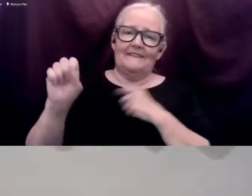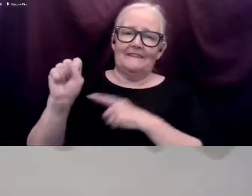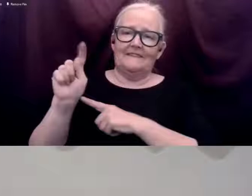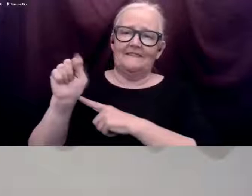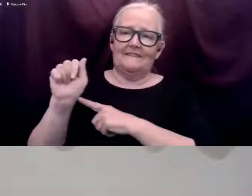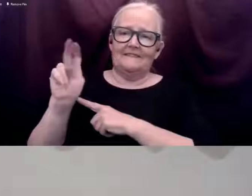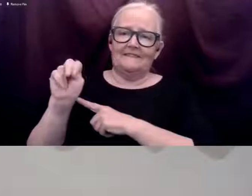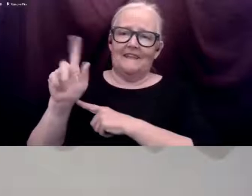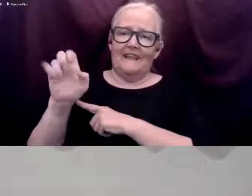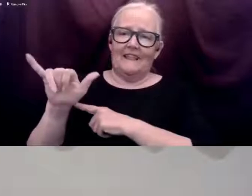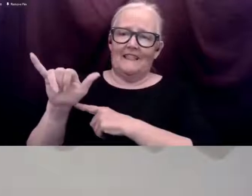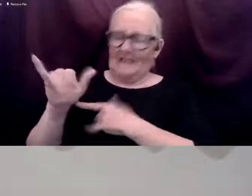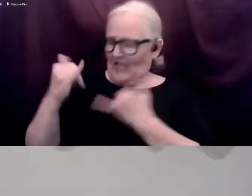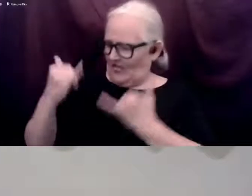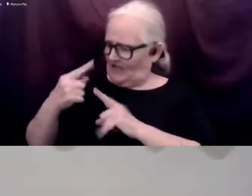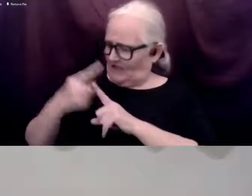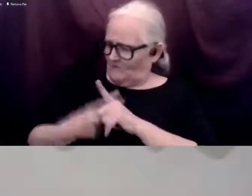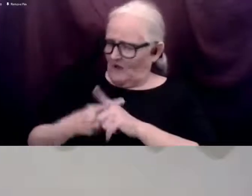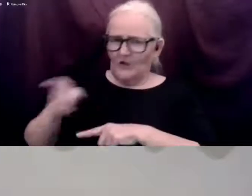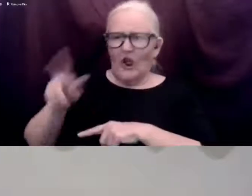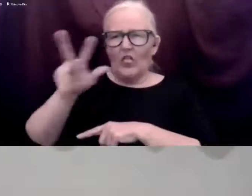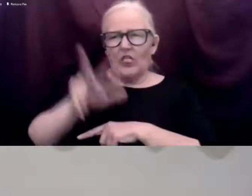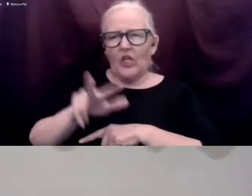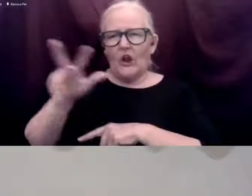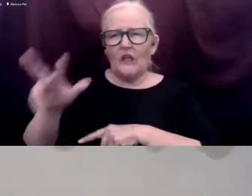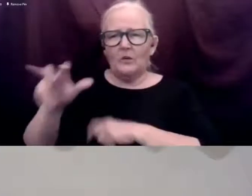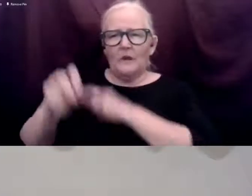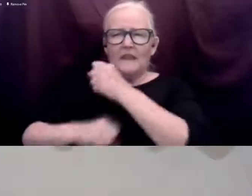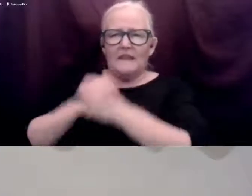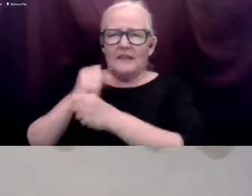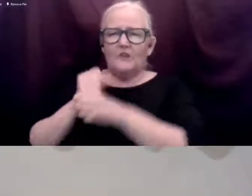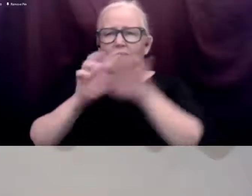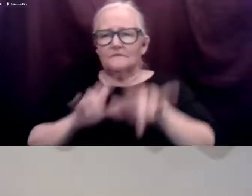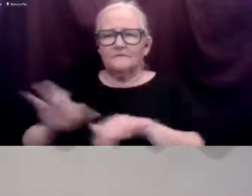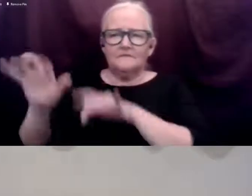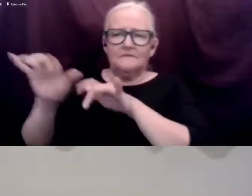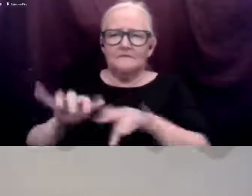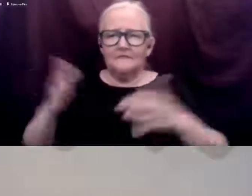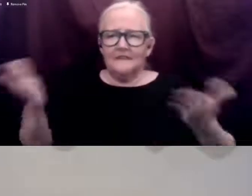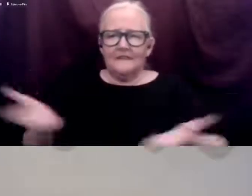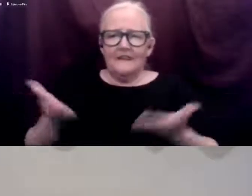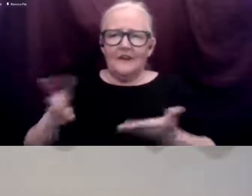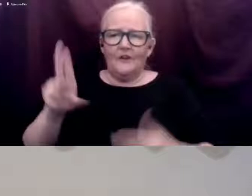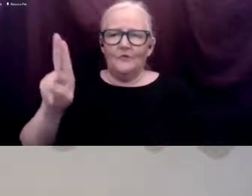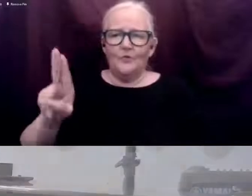staff accompanist and pianist at UUCSS.